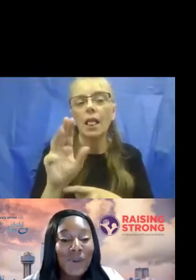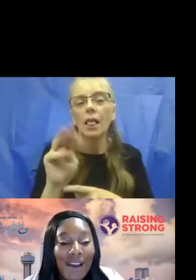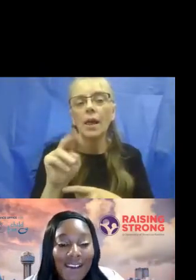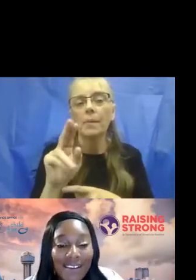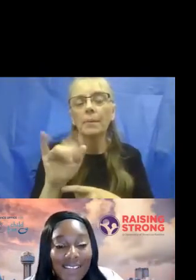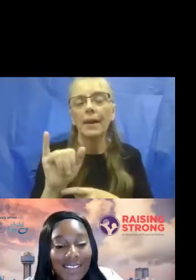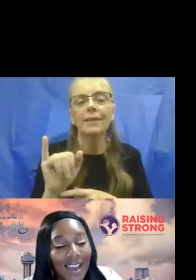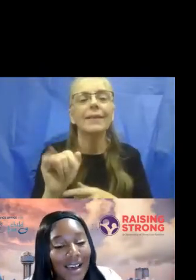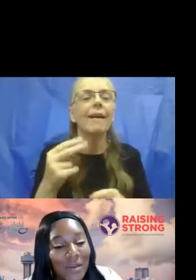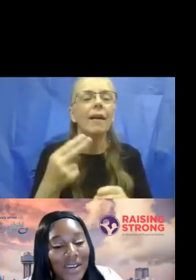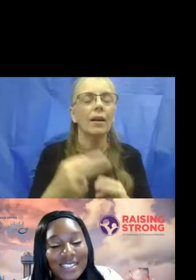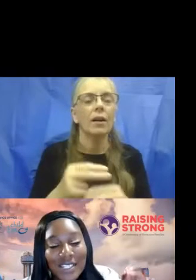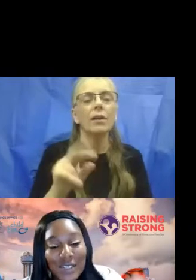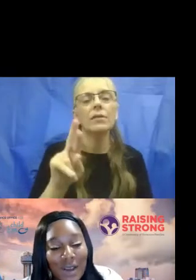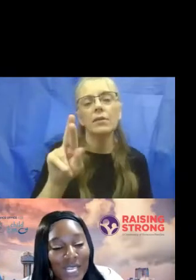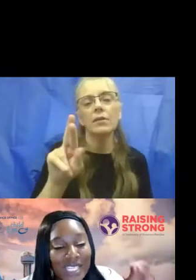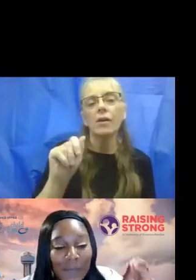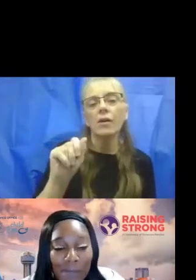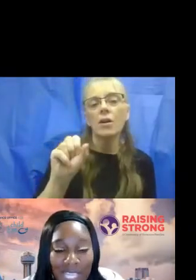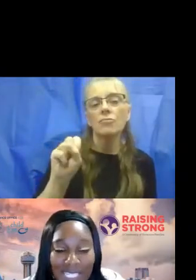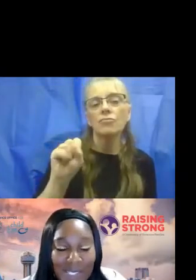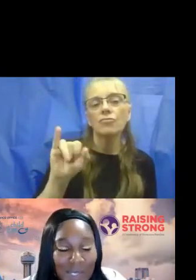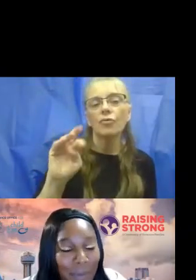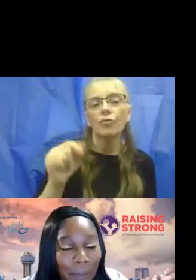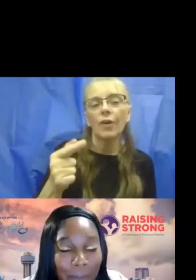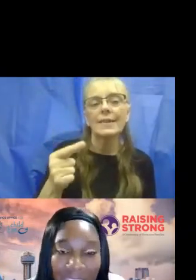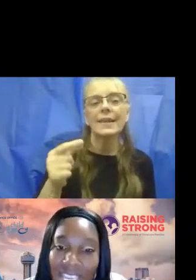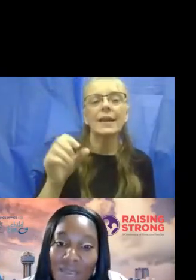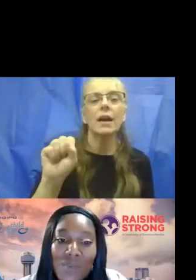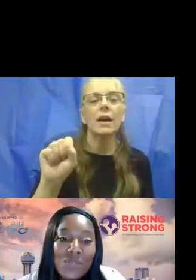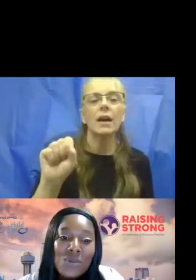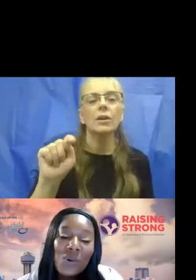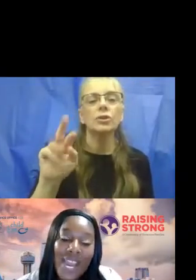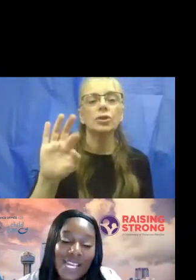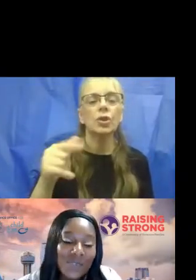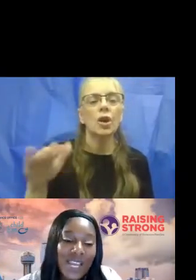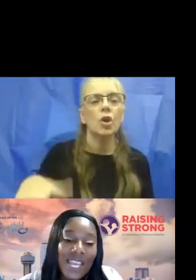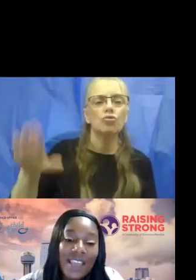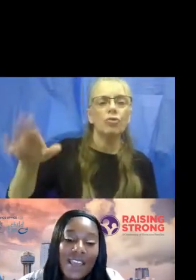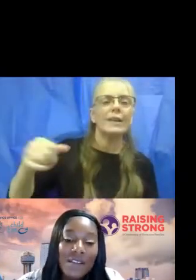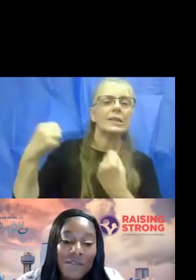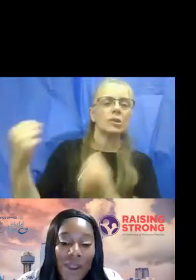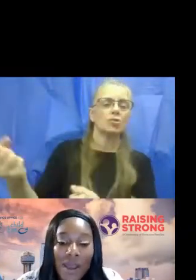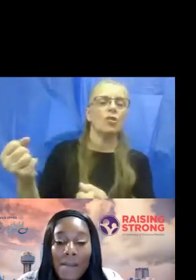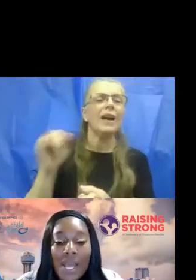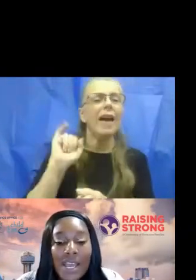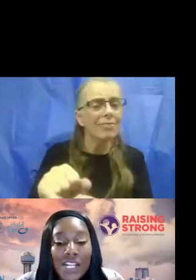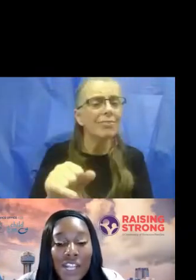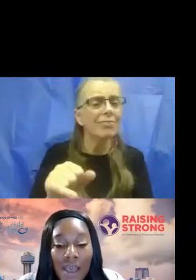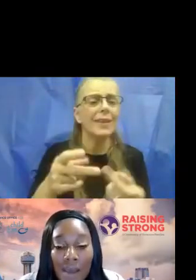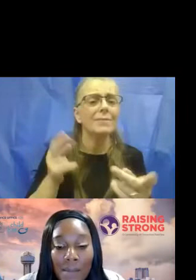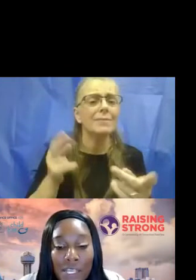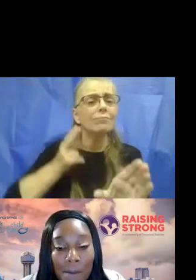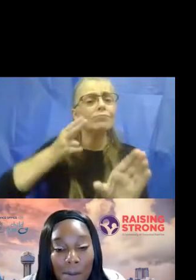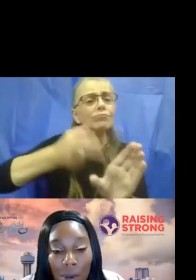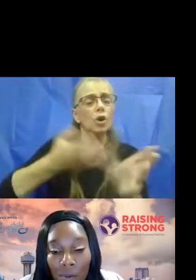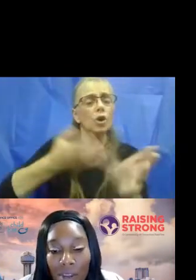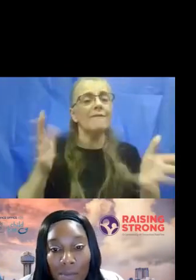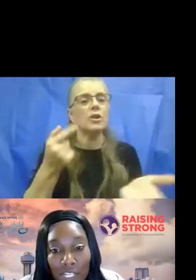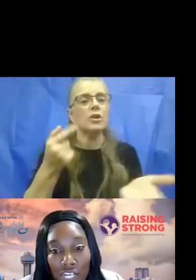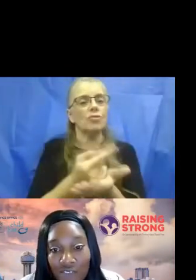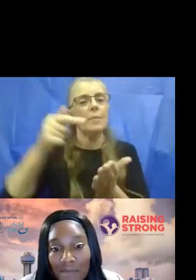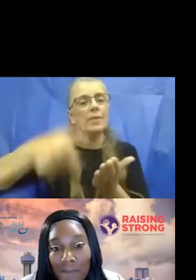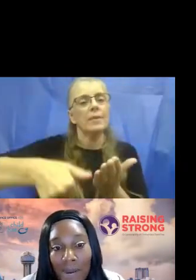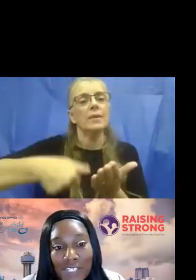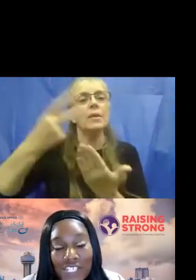Raising Strong. Y'all, Raising Strong is the place to be when you graduate from your